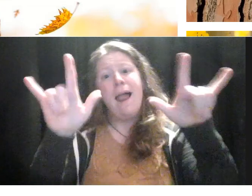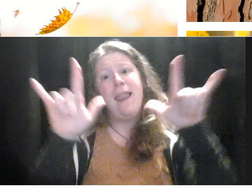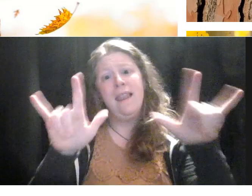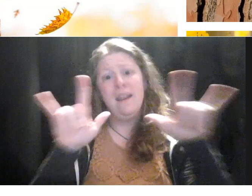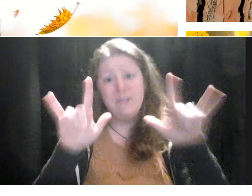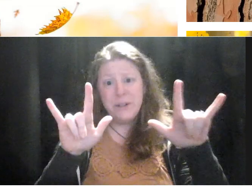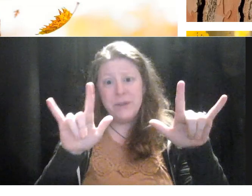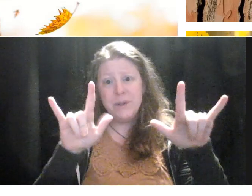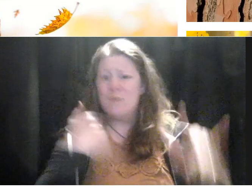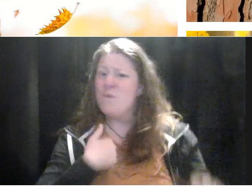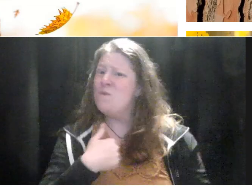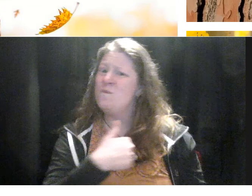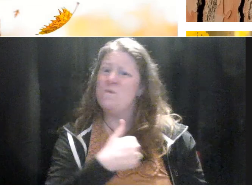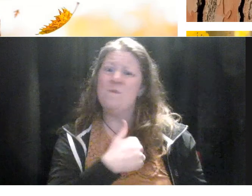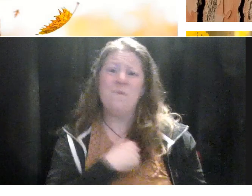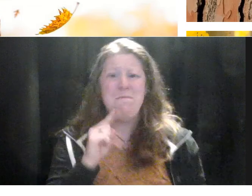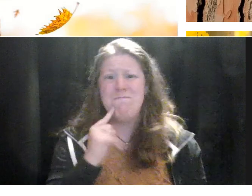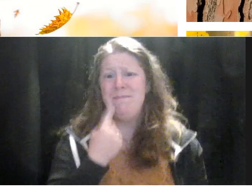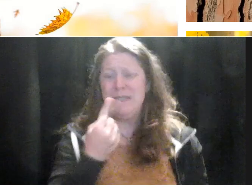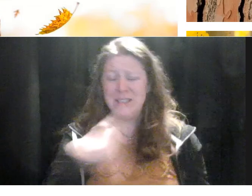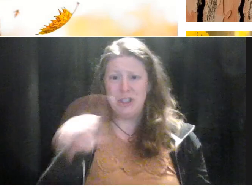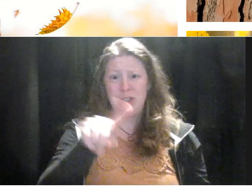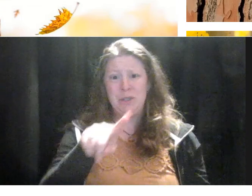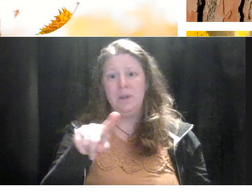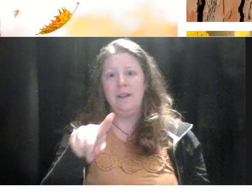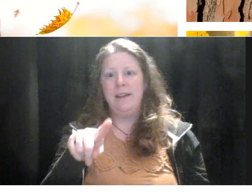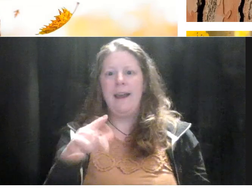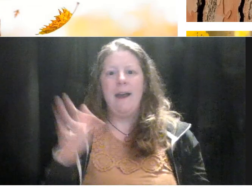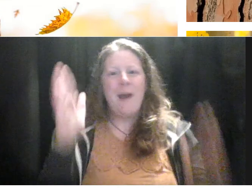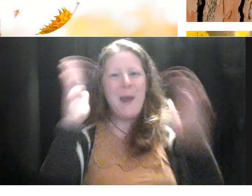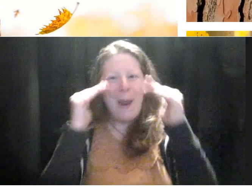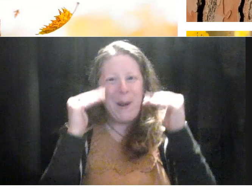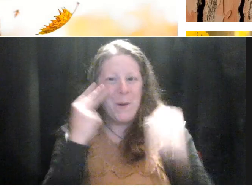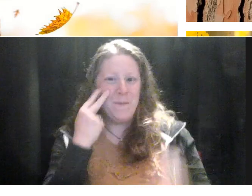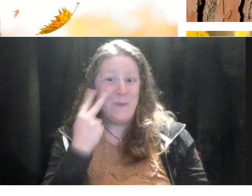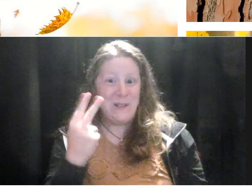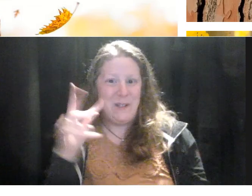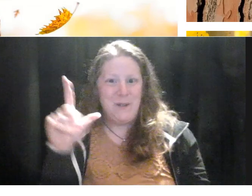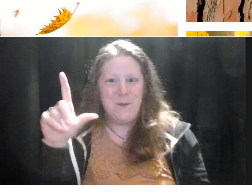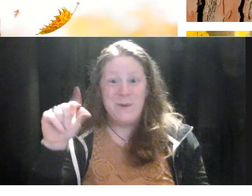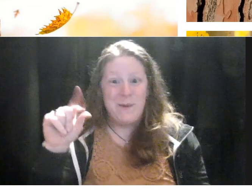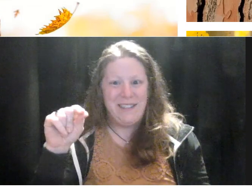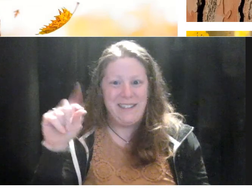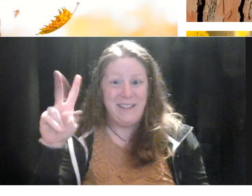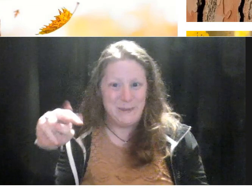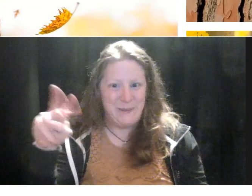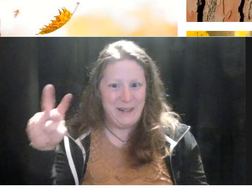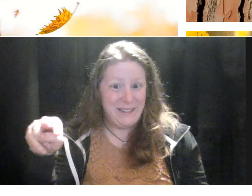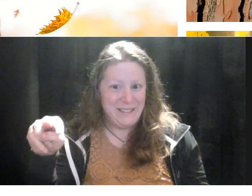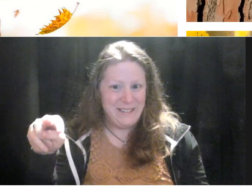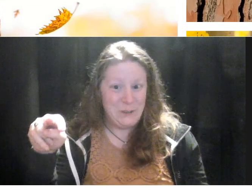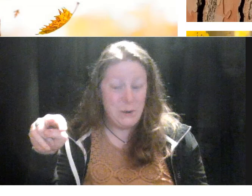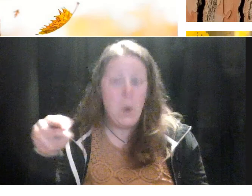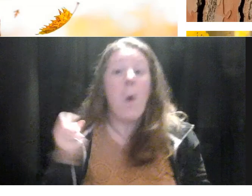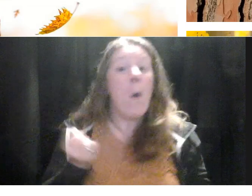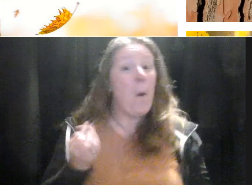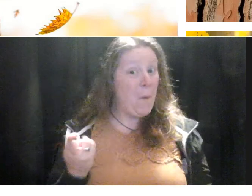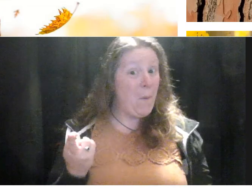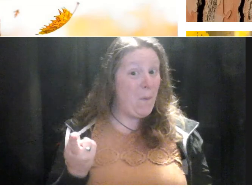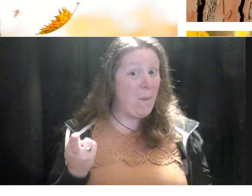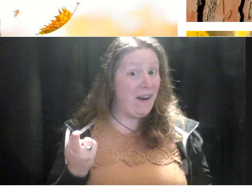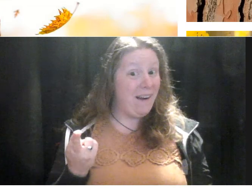smiles again. I love you all. We miss you. And we hope to see you in